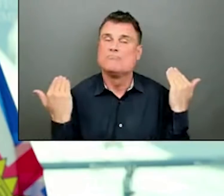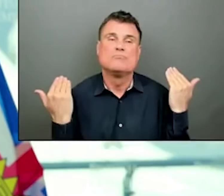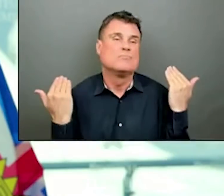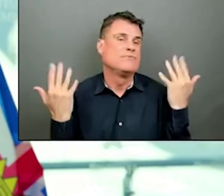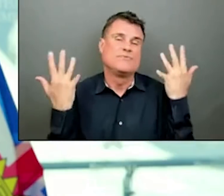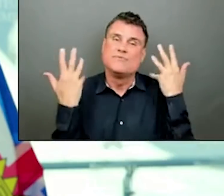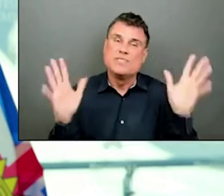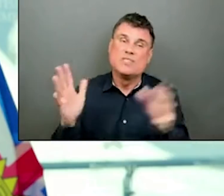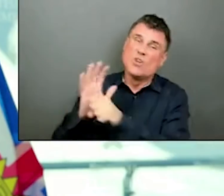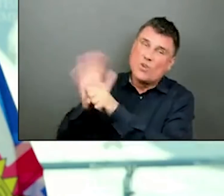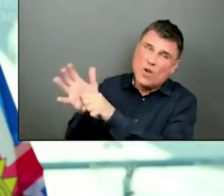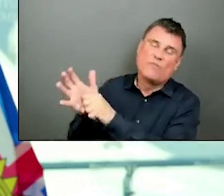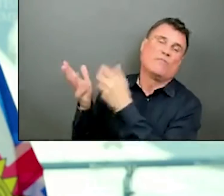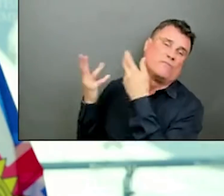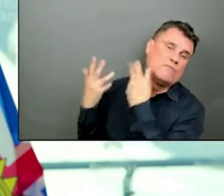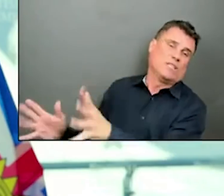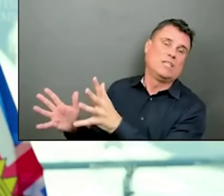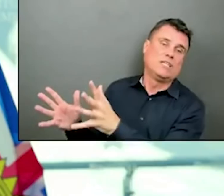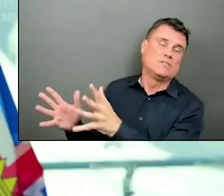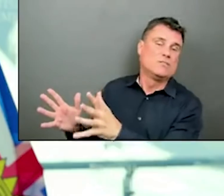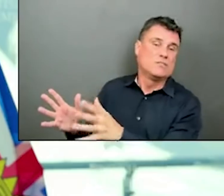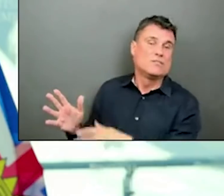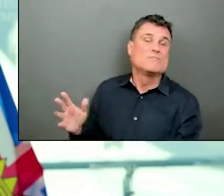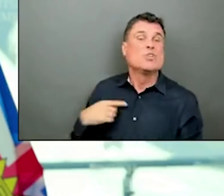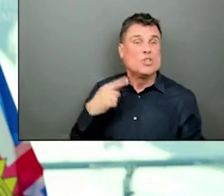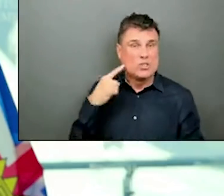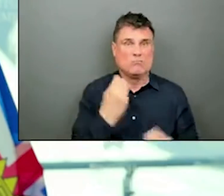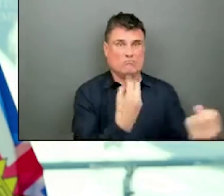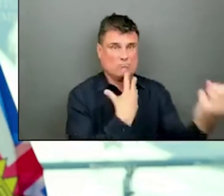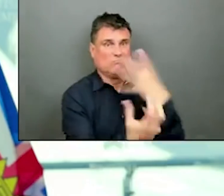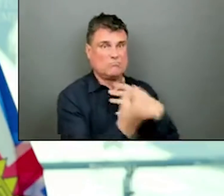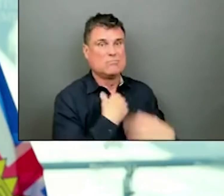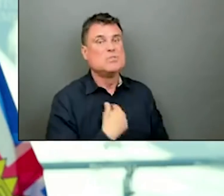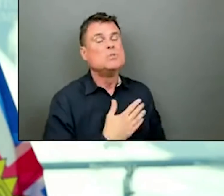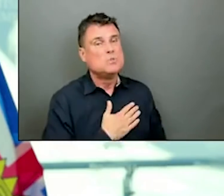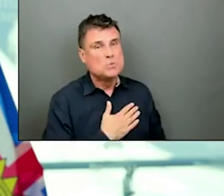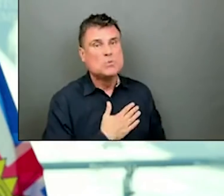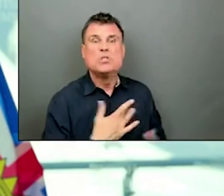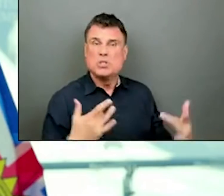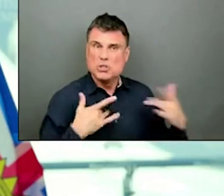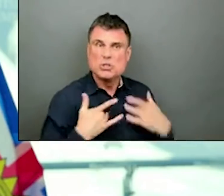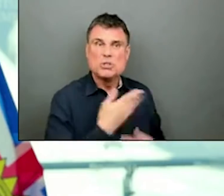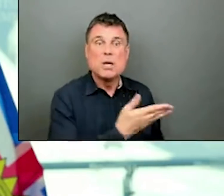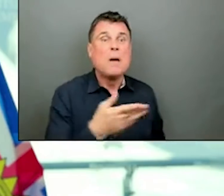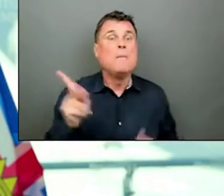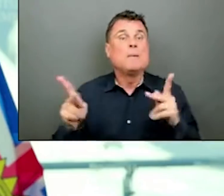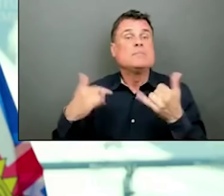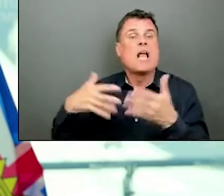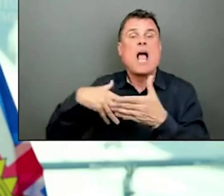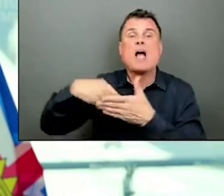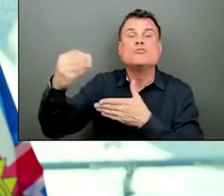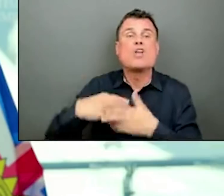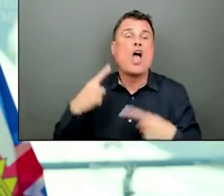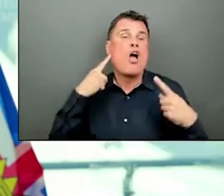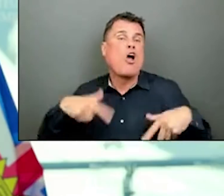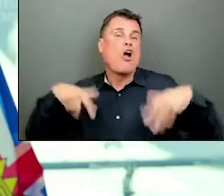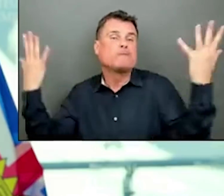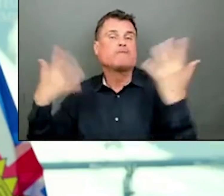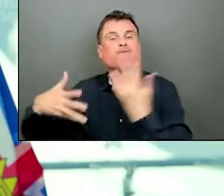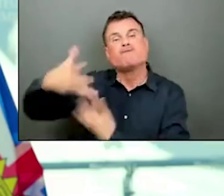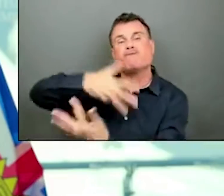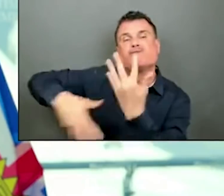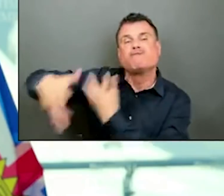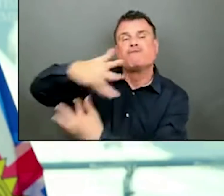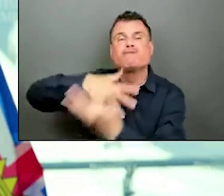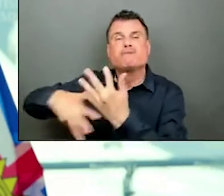again that they are very concerned about the disheartening signs that we are seeing, that we are seeing hospitalizations